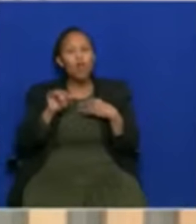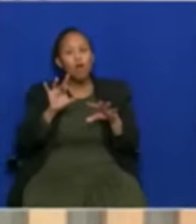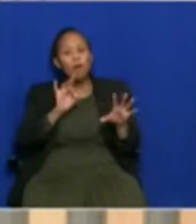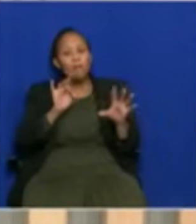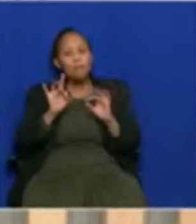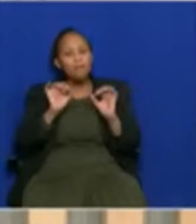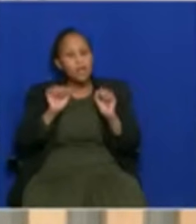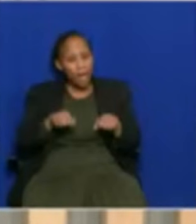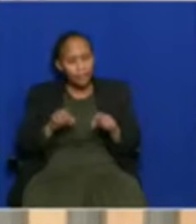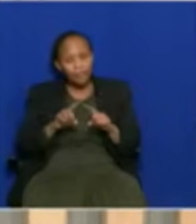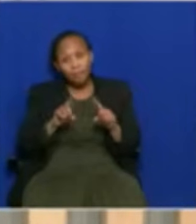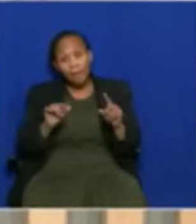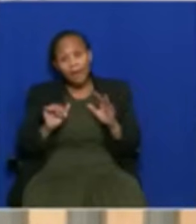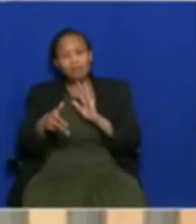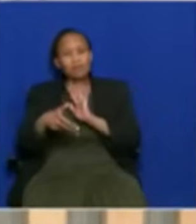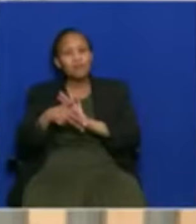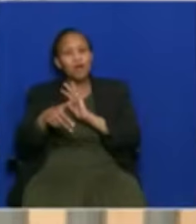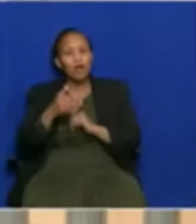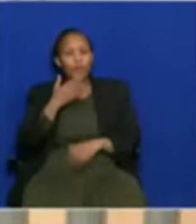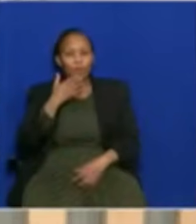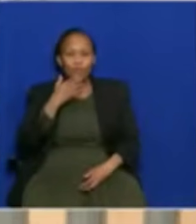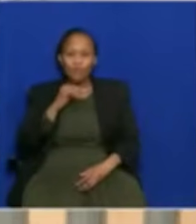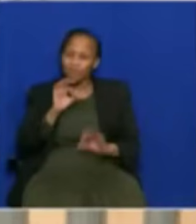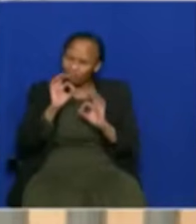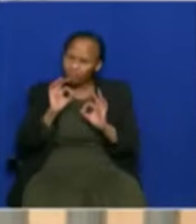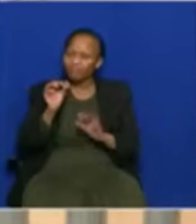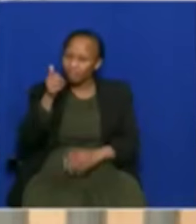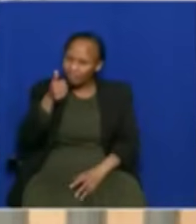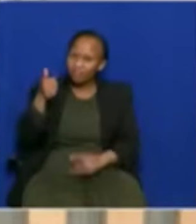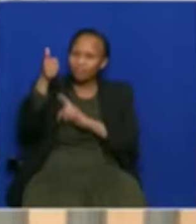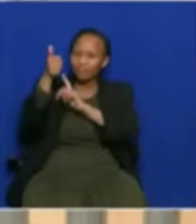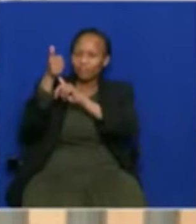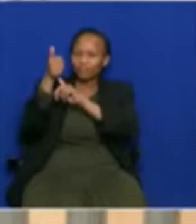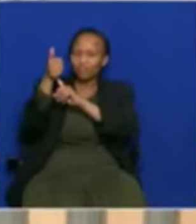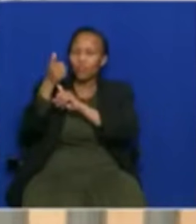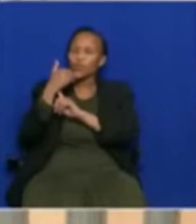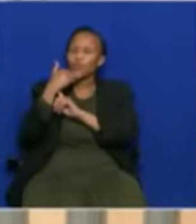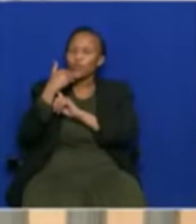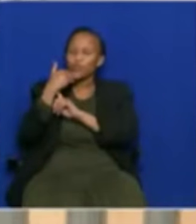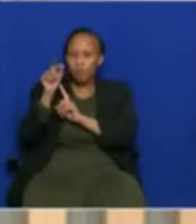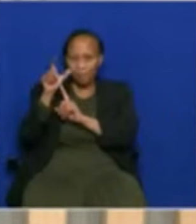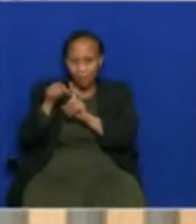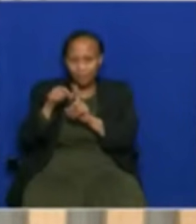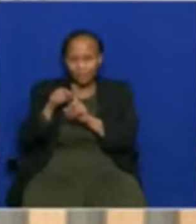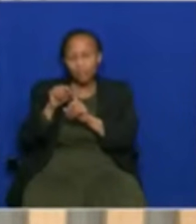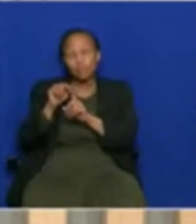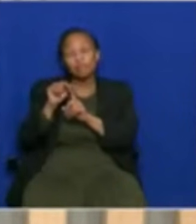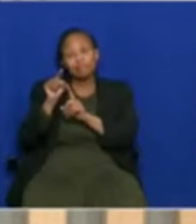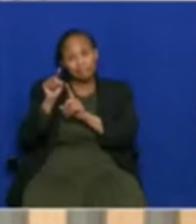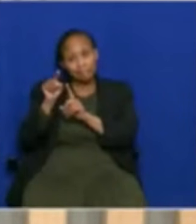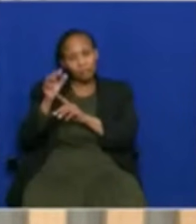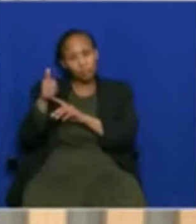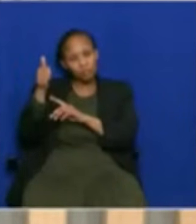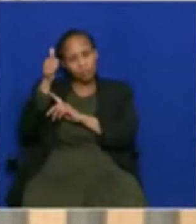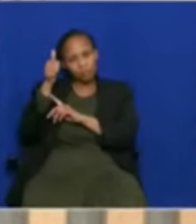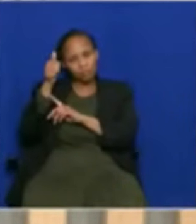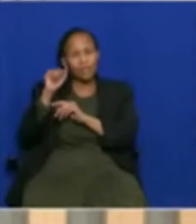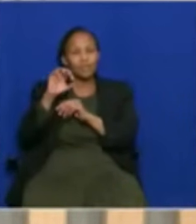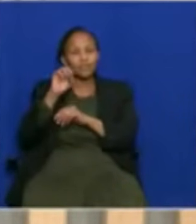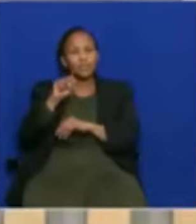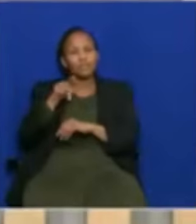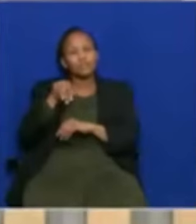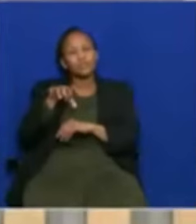by the right authority within SAPS, which would be Lieutenant General Nkua in this case. That's correct, Counsel. Yes.